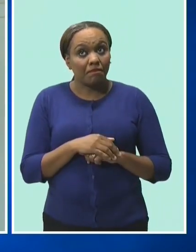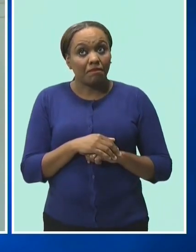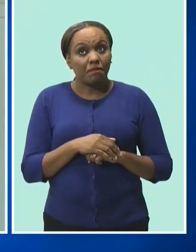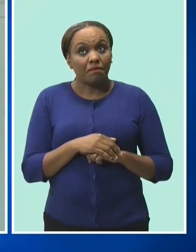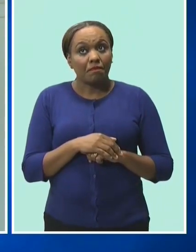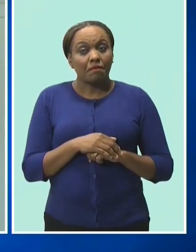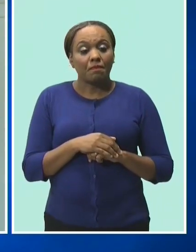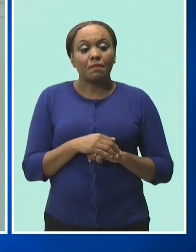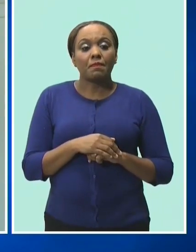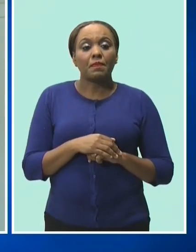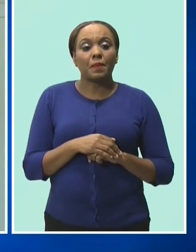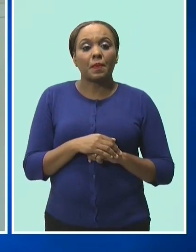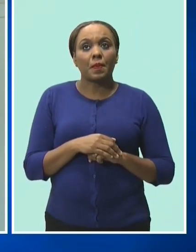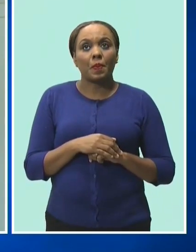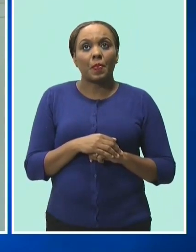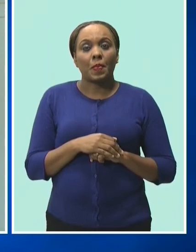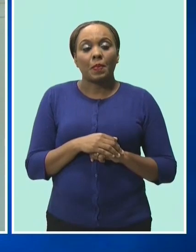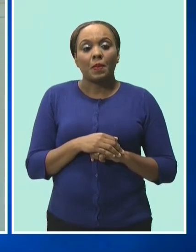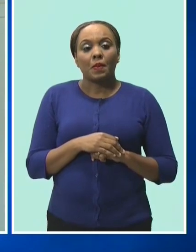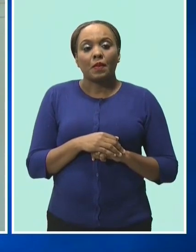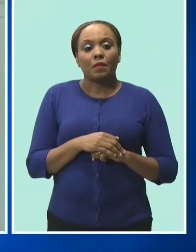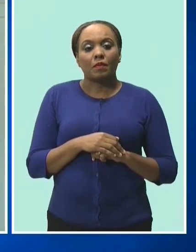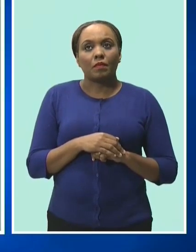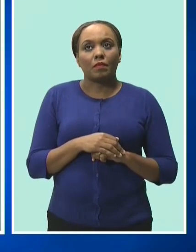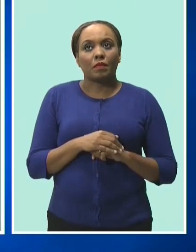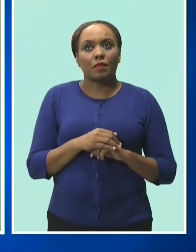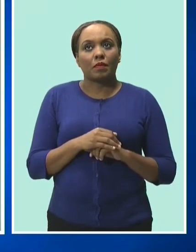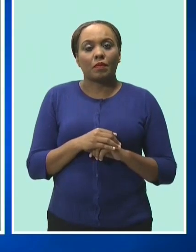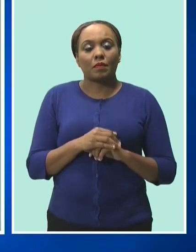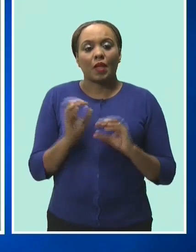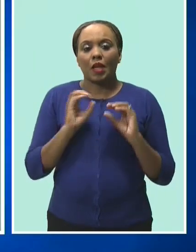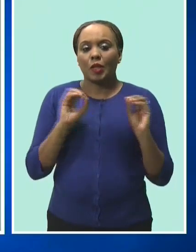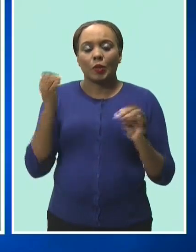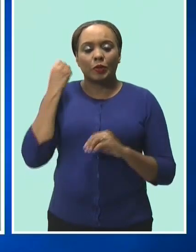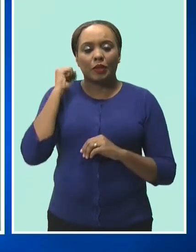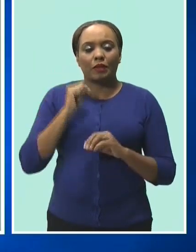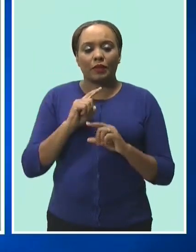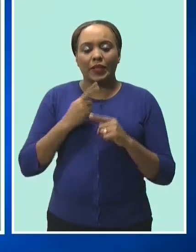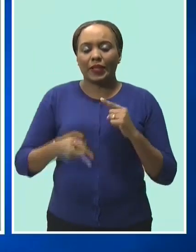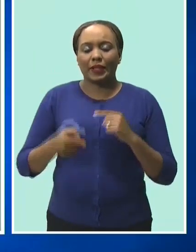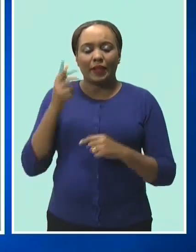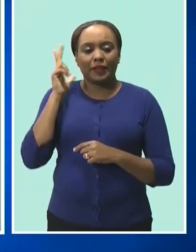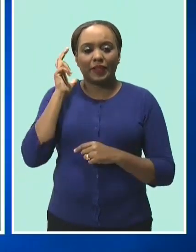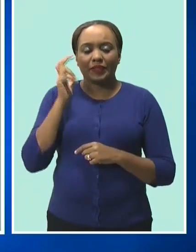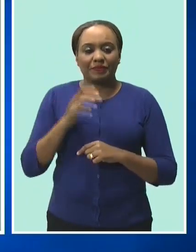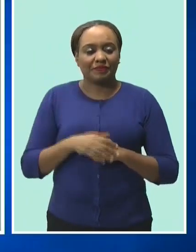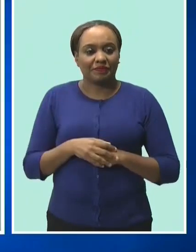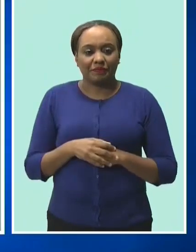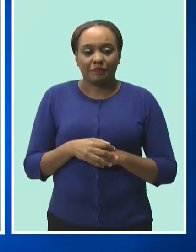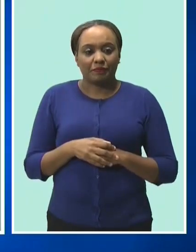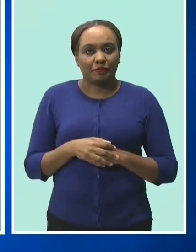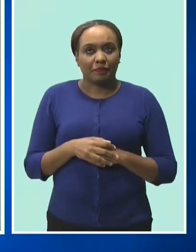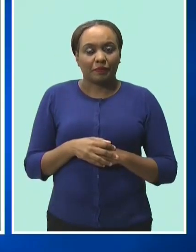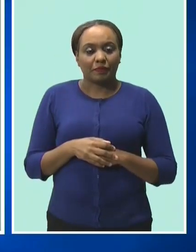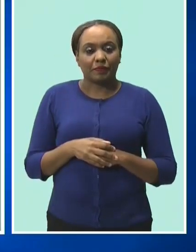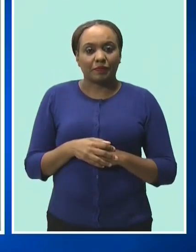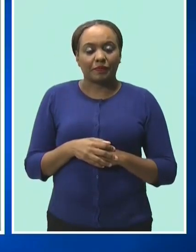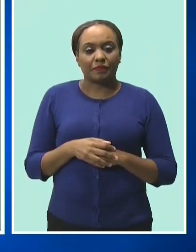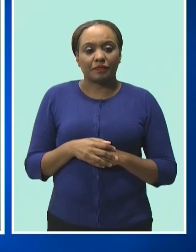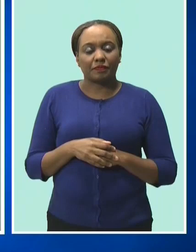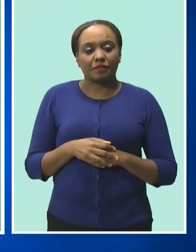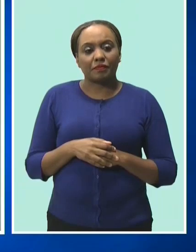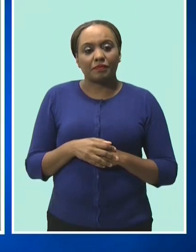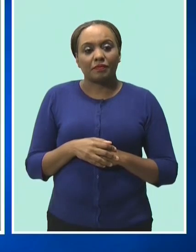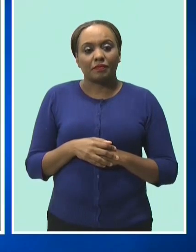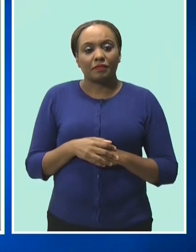Well, Lisa, thank you very much. And that press conference that you mentioned wrapped up just moments ago after lasting about an hour.